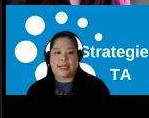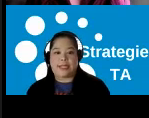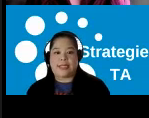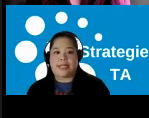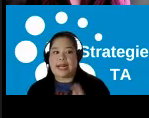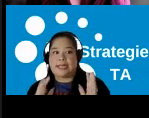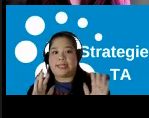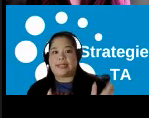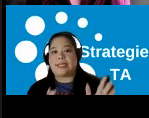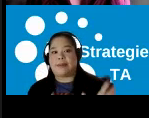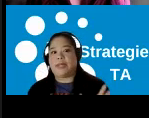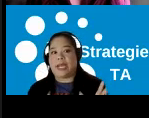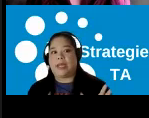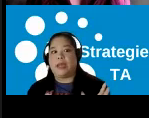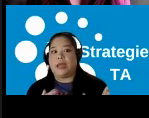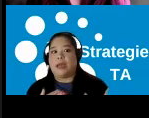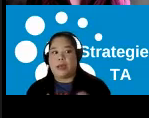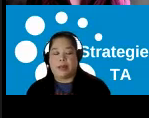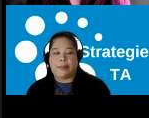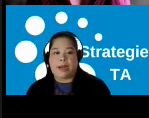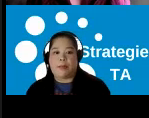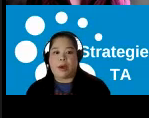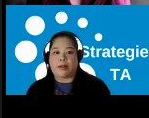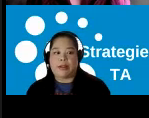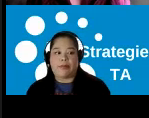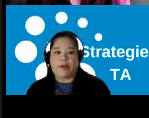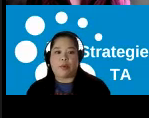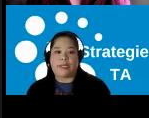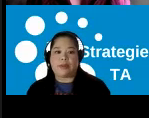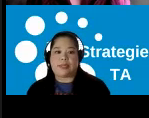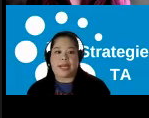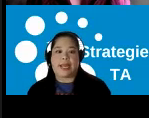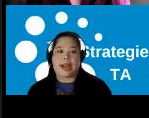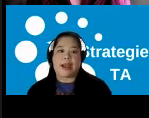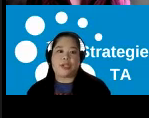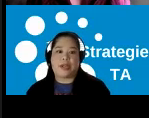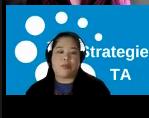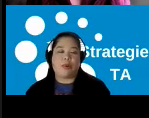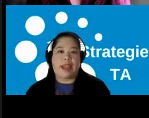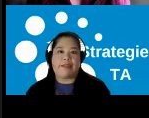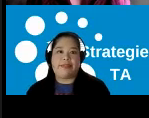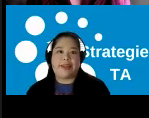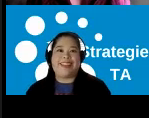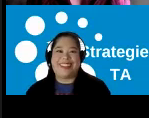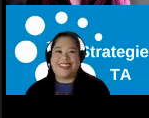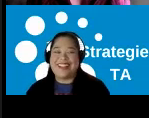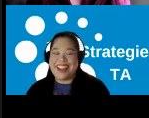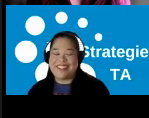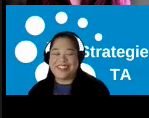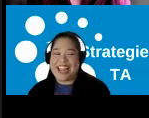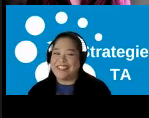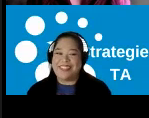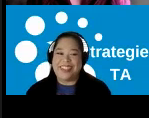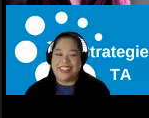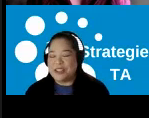connected to this, that they could at least see something and a model of what it looks like in action in real life. In